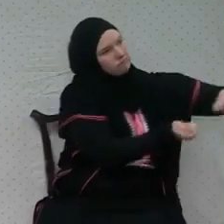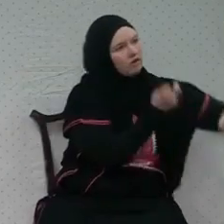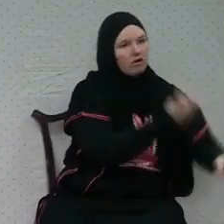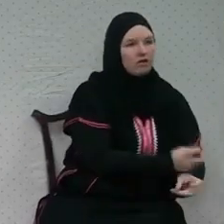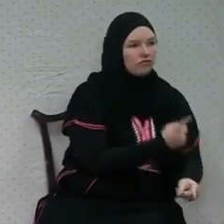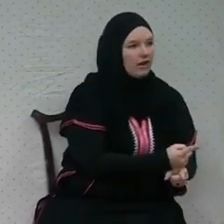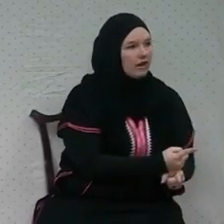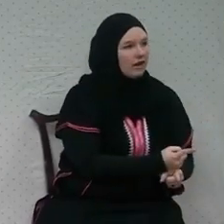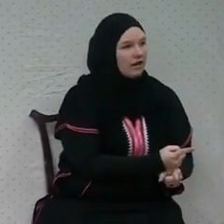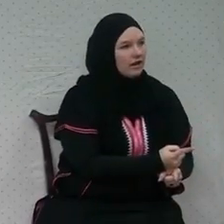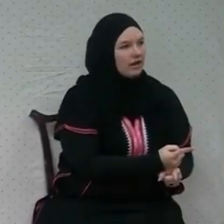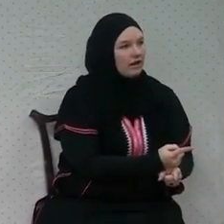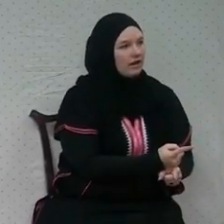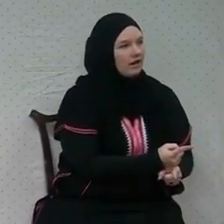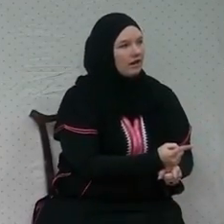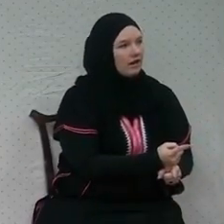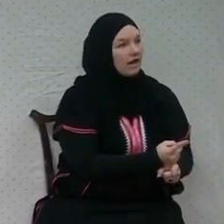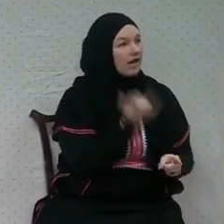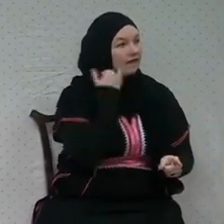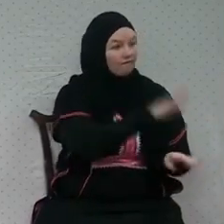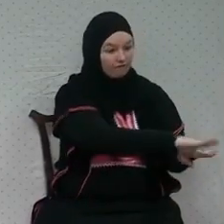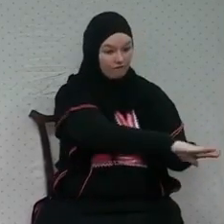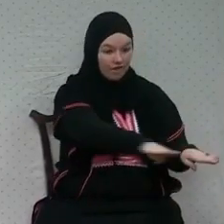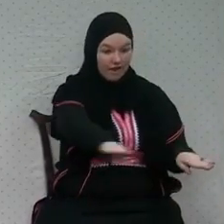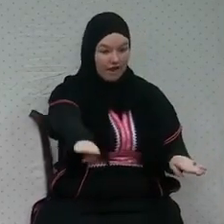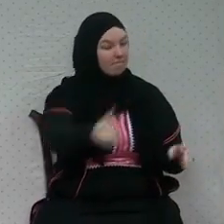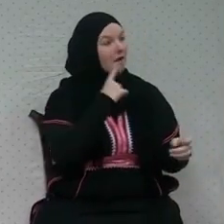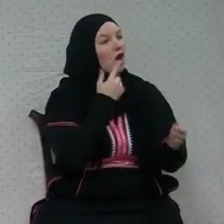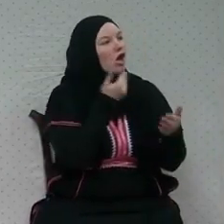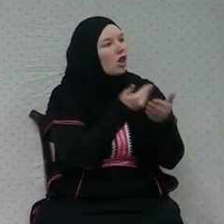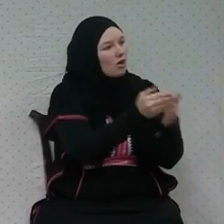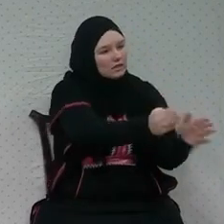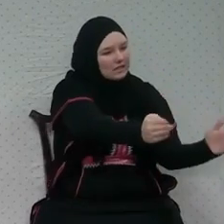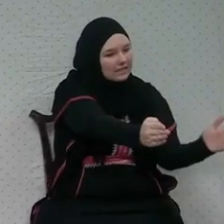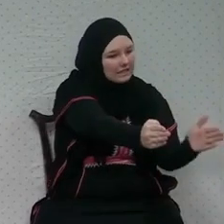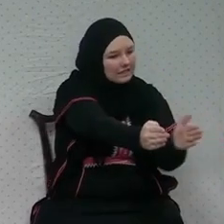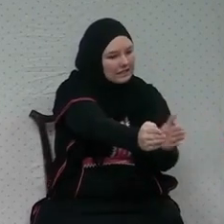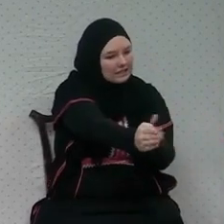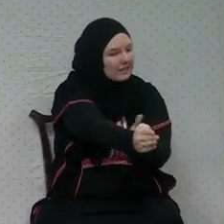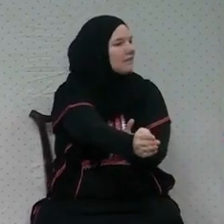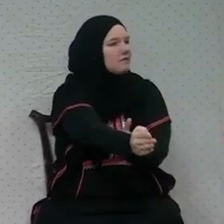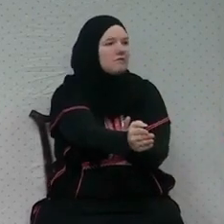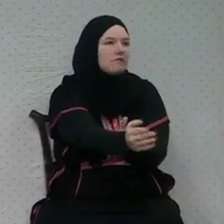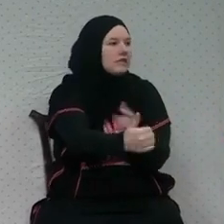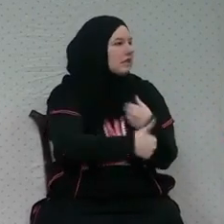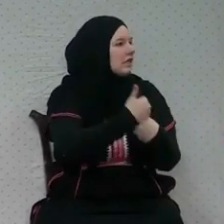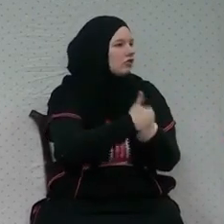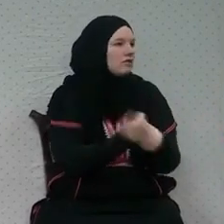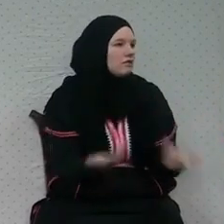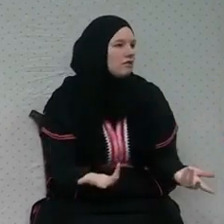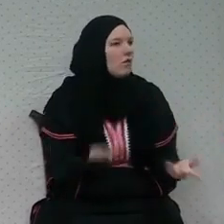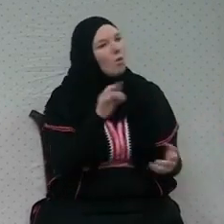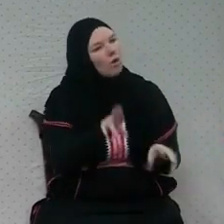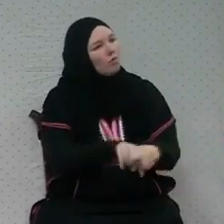you can call them quickly. But grazing close to that line is itself an invitation to violate